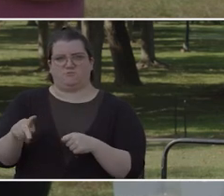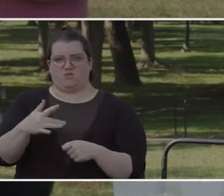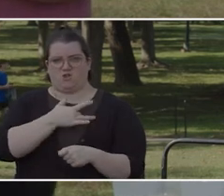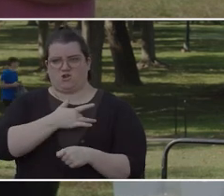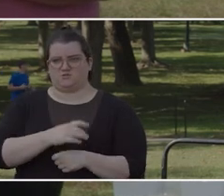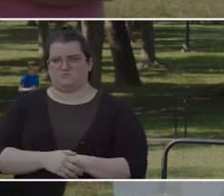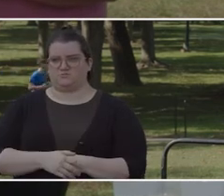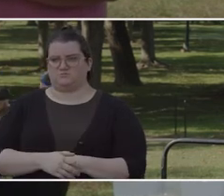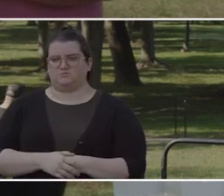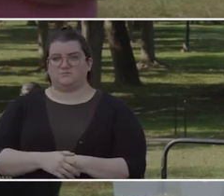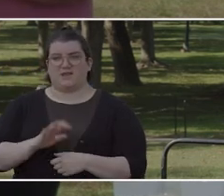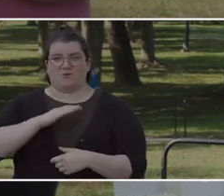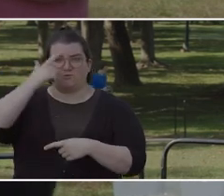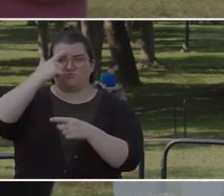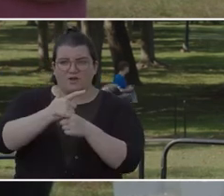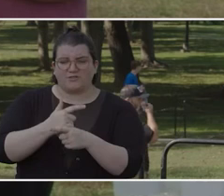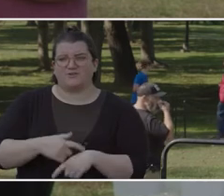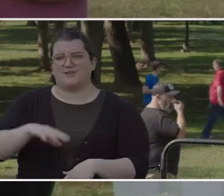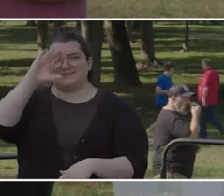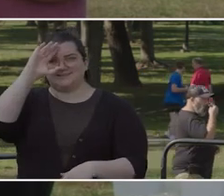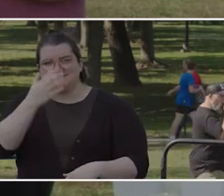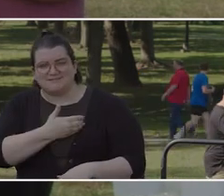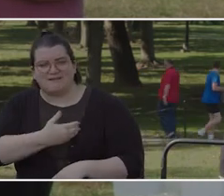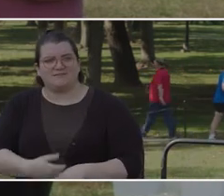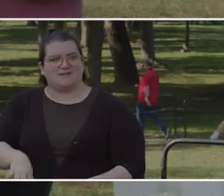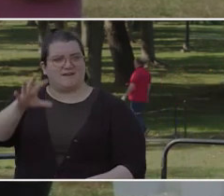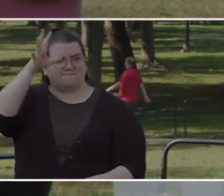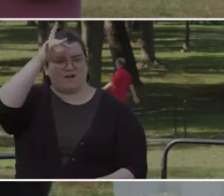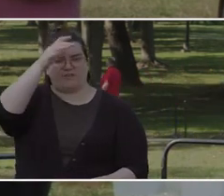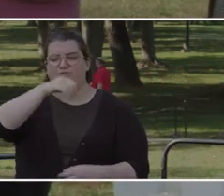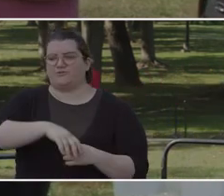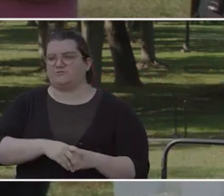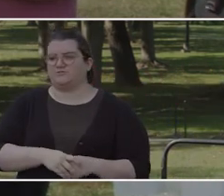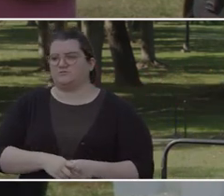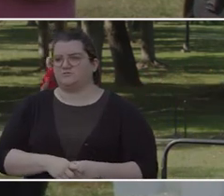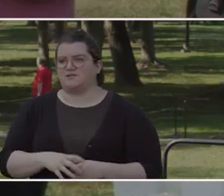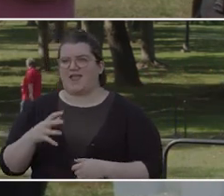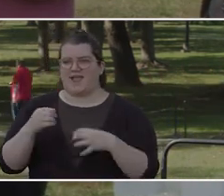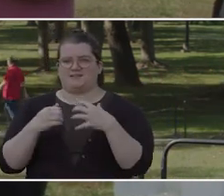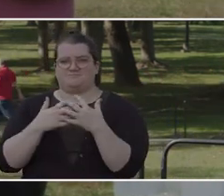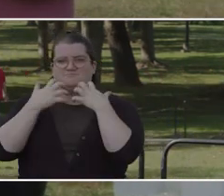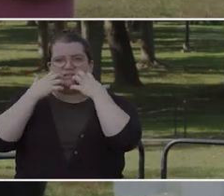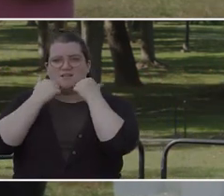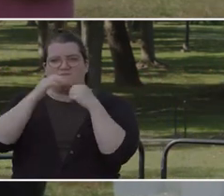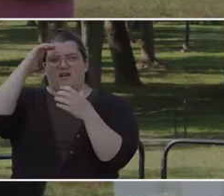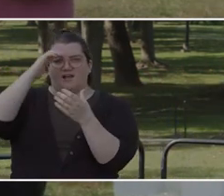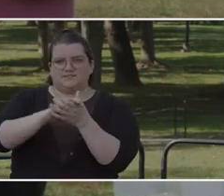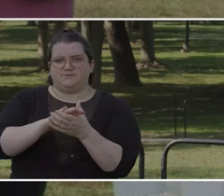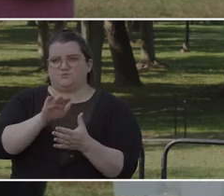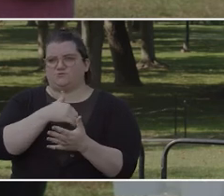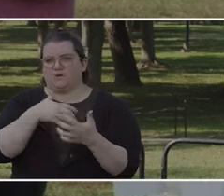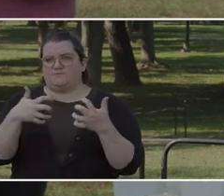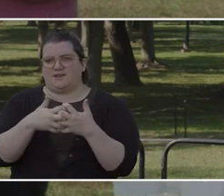he was loved as a son, he was a father, and he was the beloved husband and soulmate of